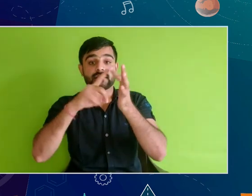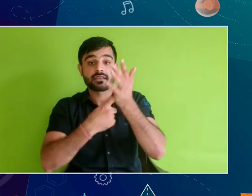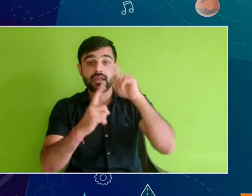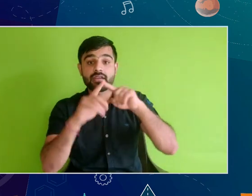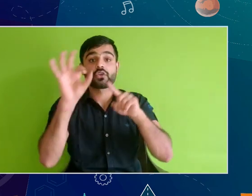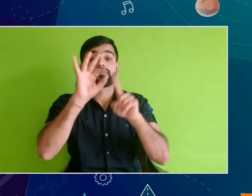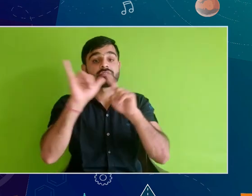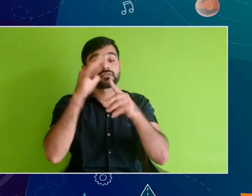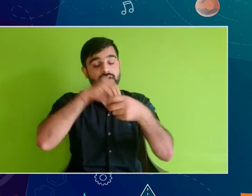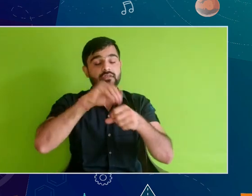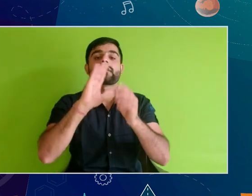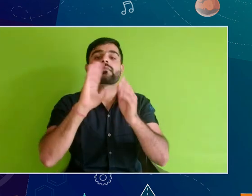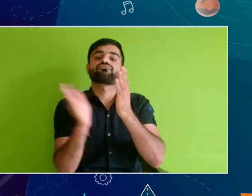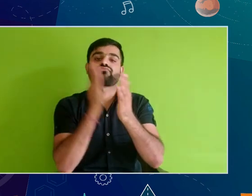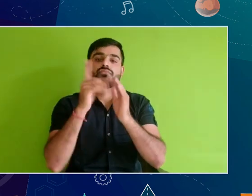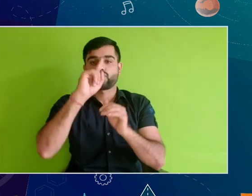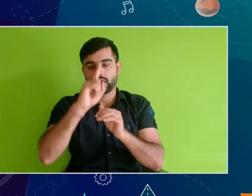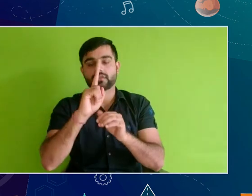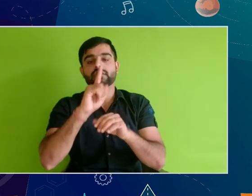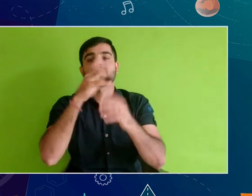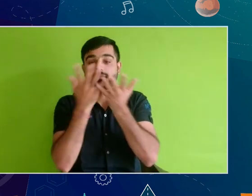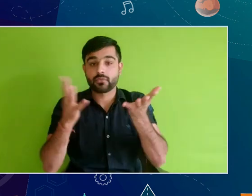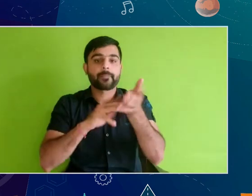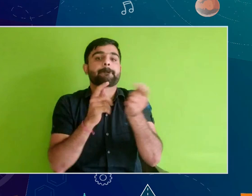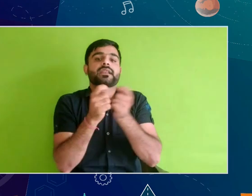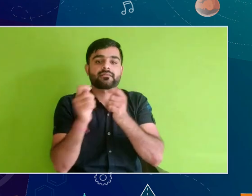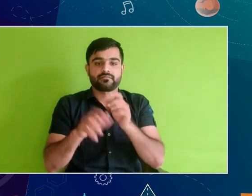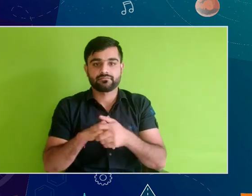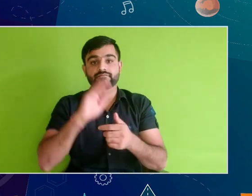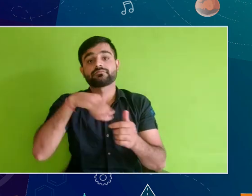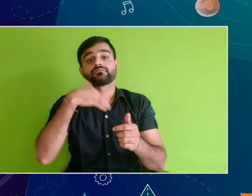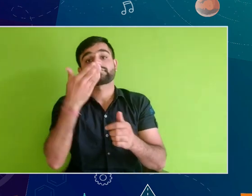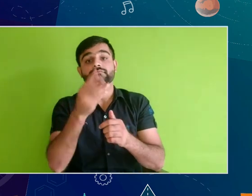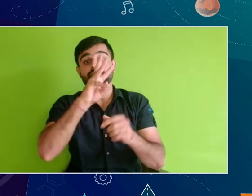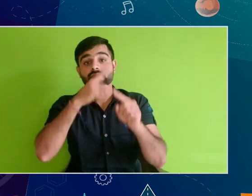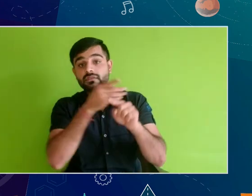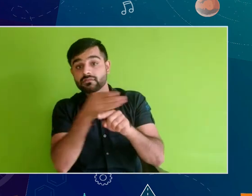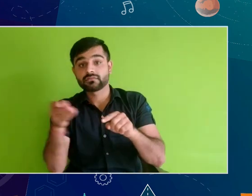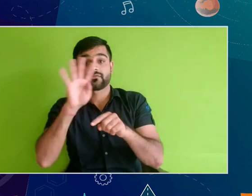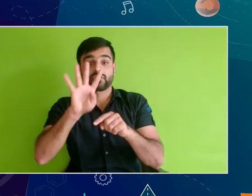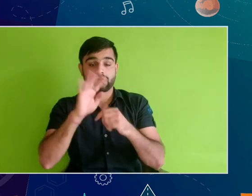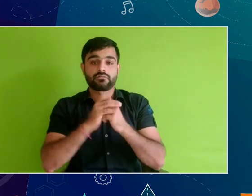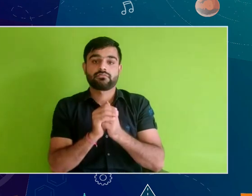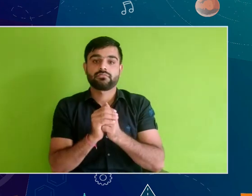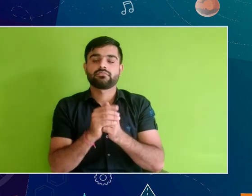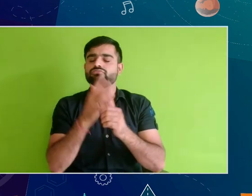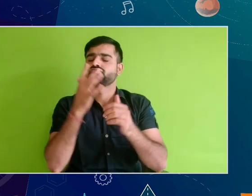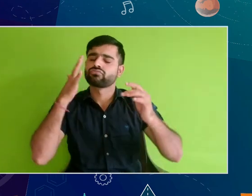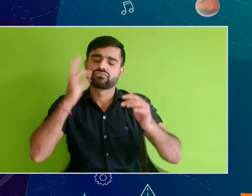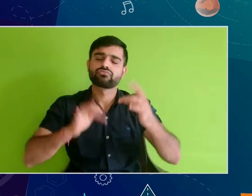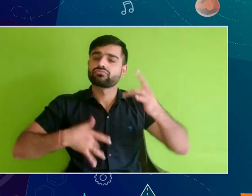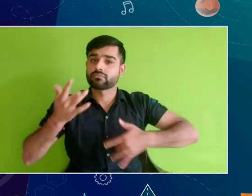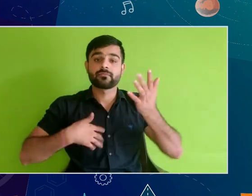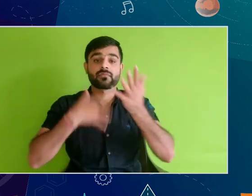one of crop production and management. Right, and then after 3:30 to 4, there would be a very interesting session for mathematics for class